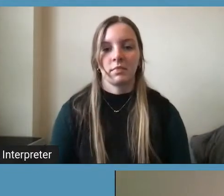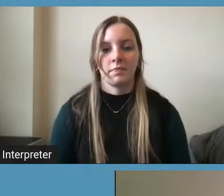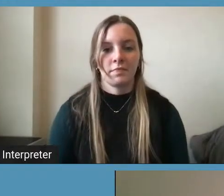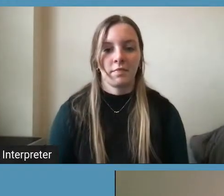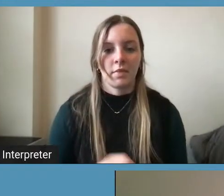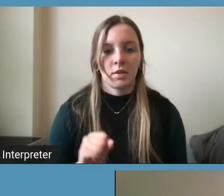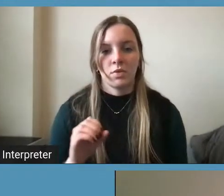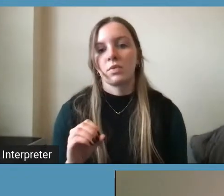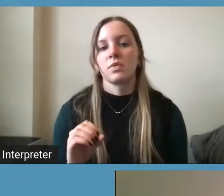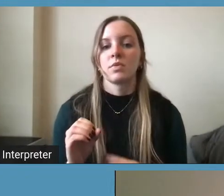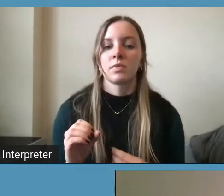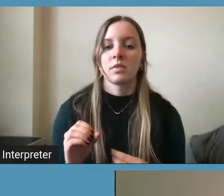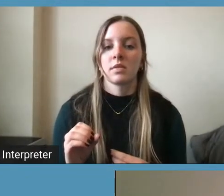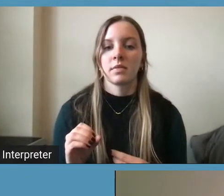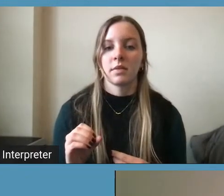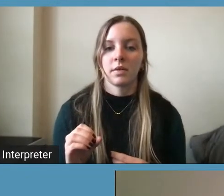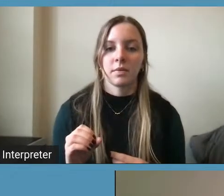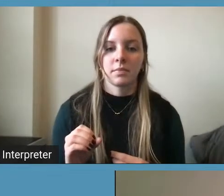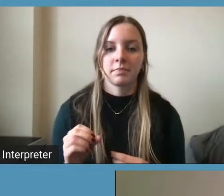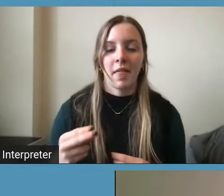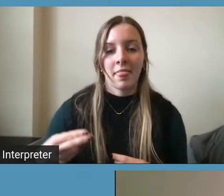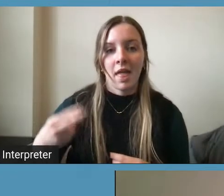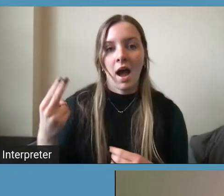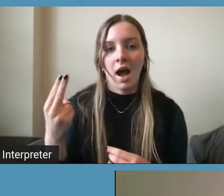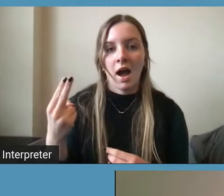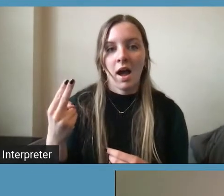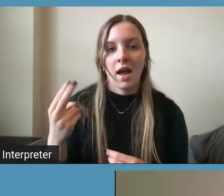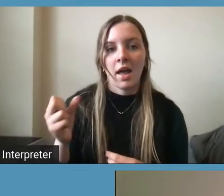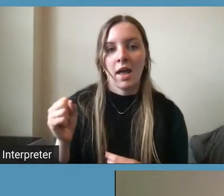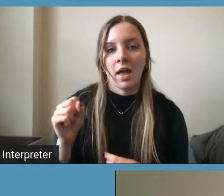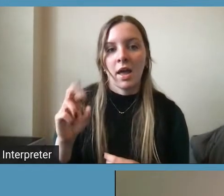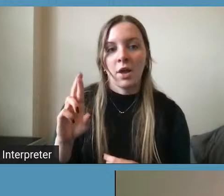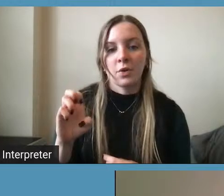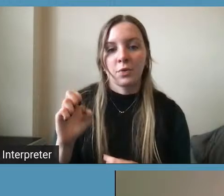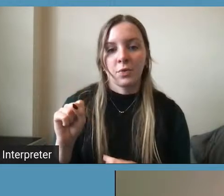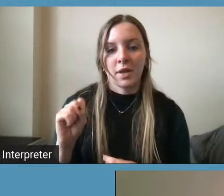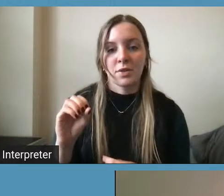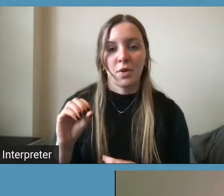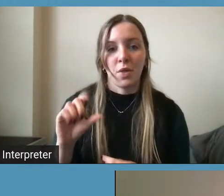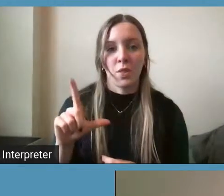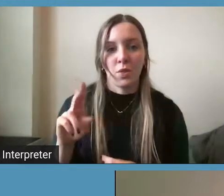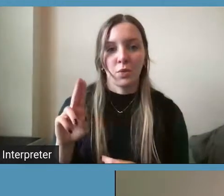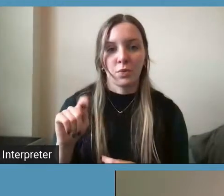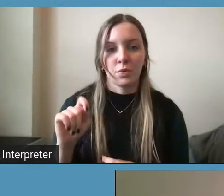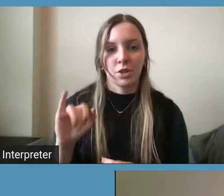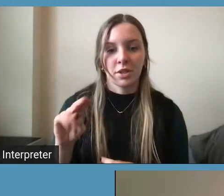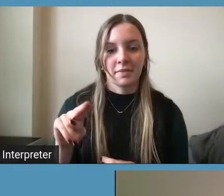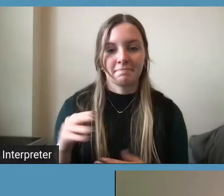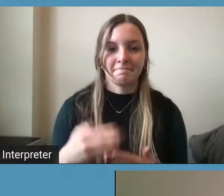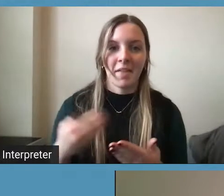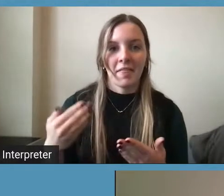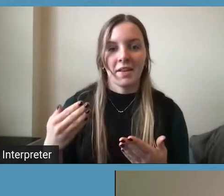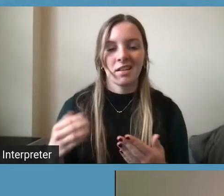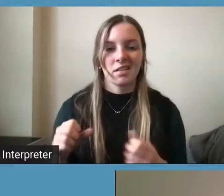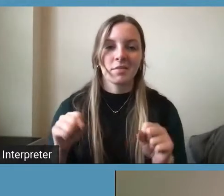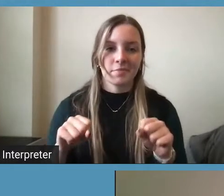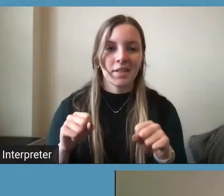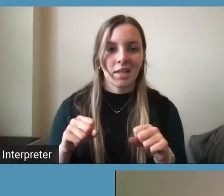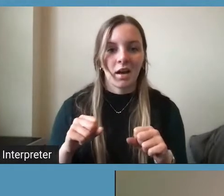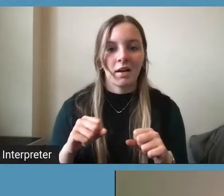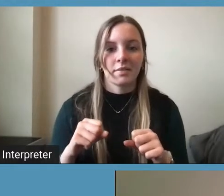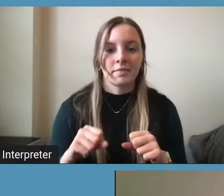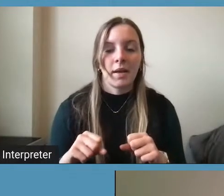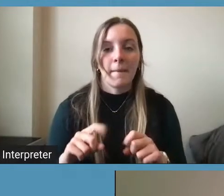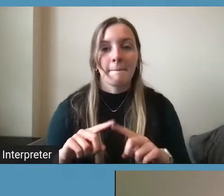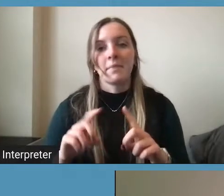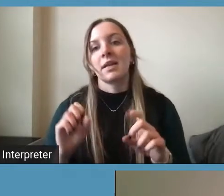to do the kind of high-res stuff that I'm showing does take more computer power. There are places where there's services that